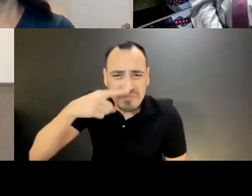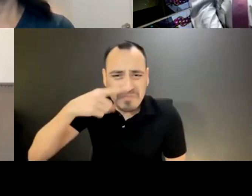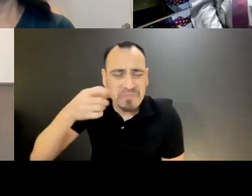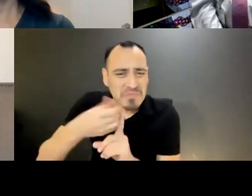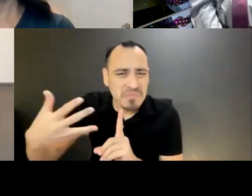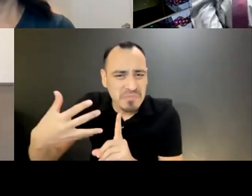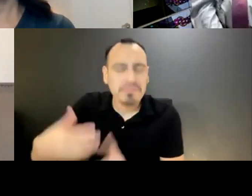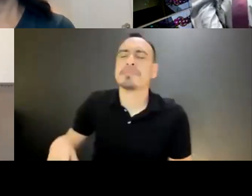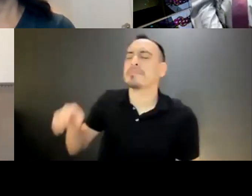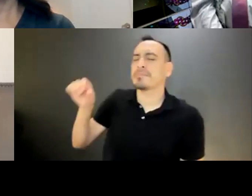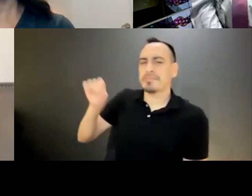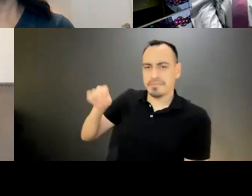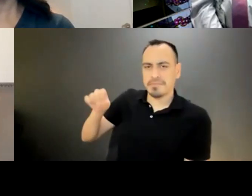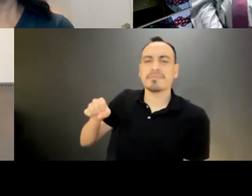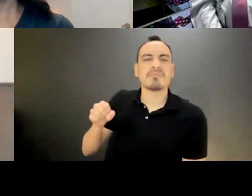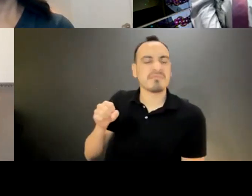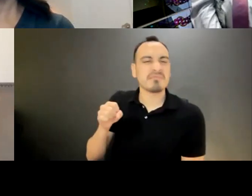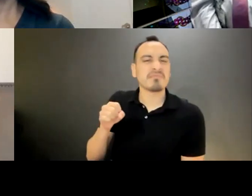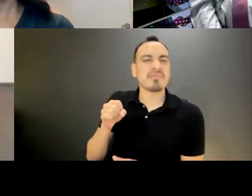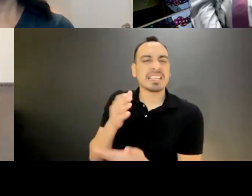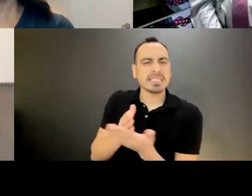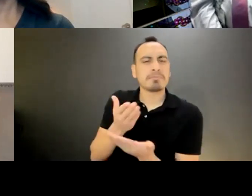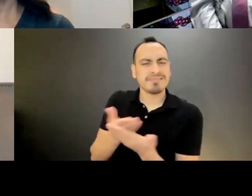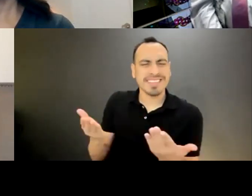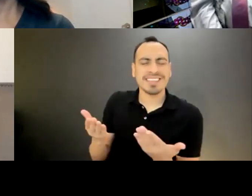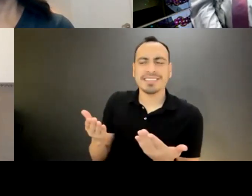couple of things that I think